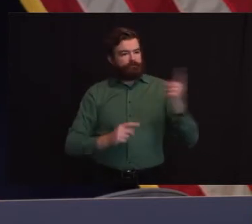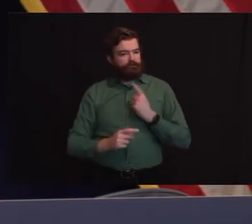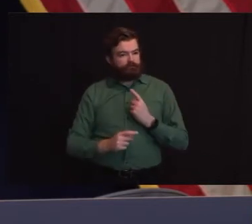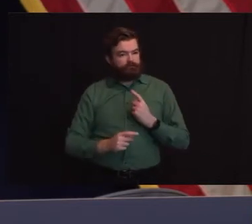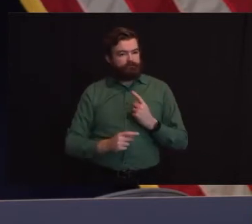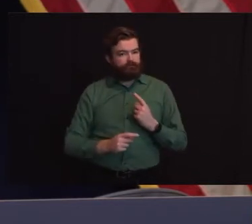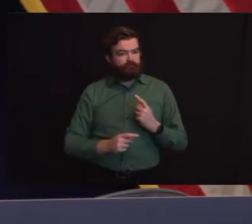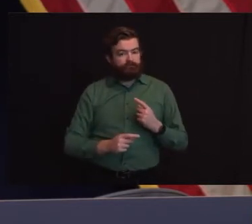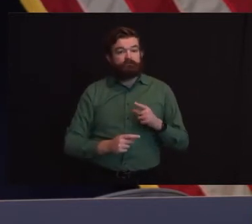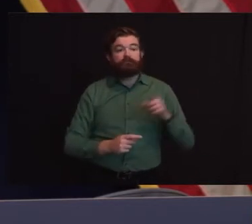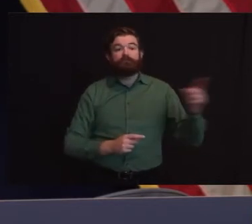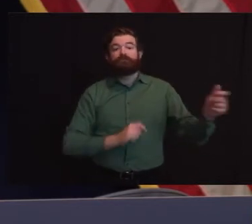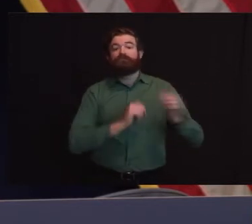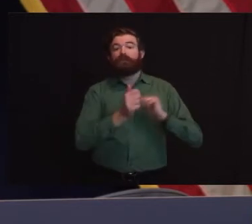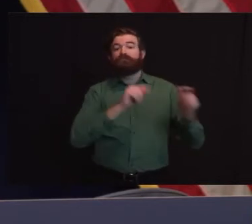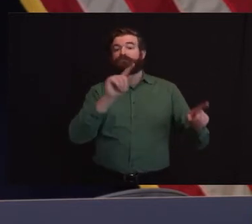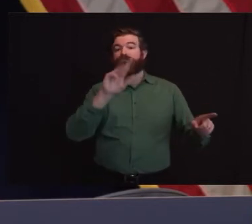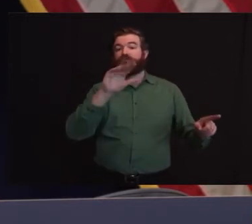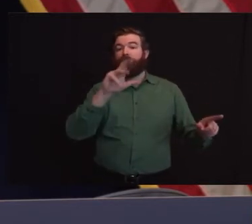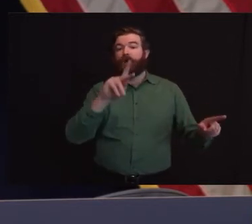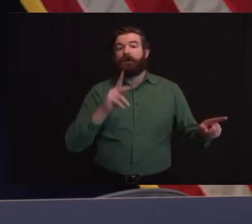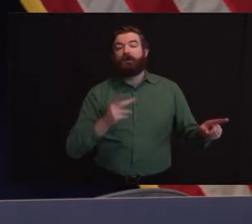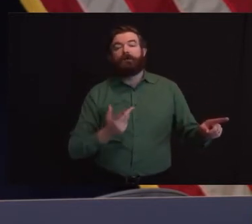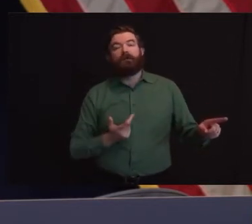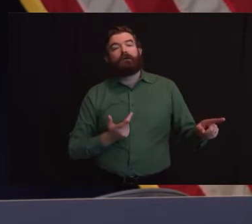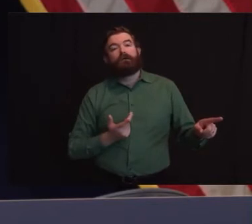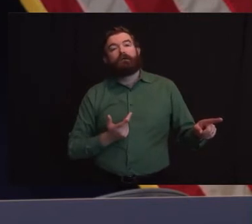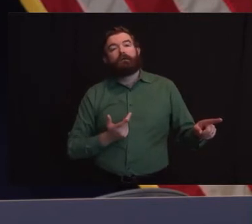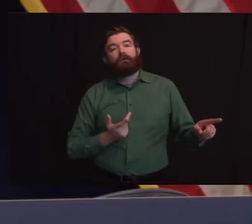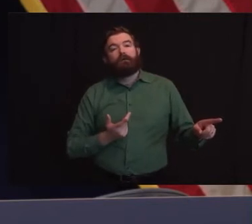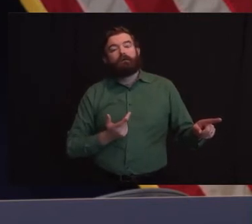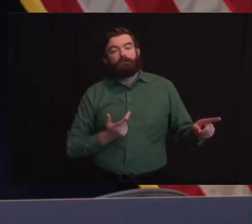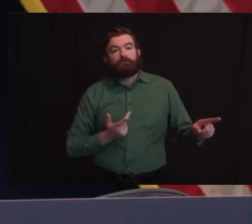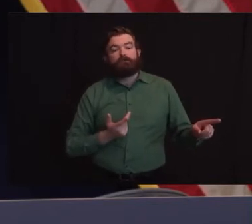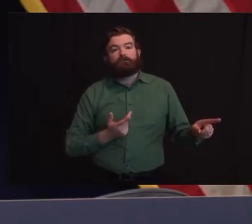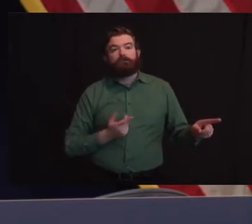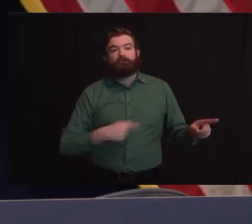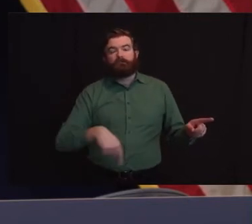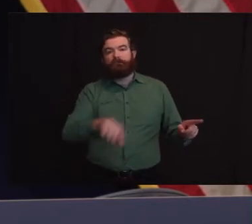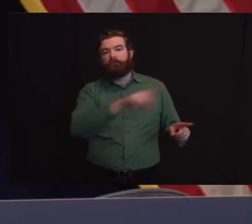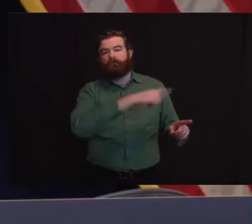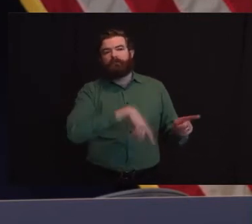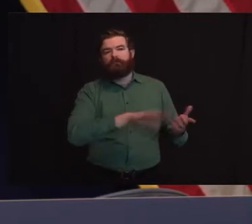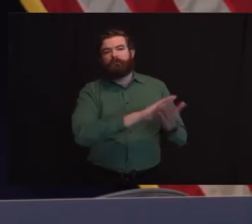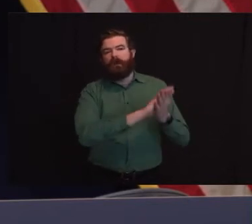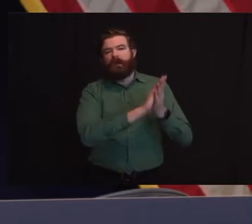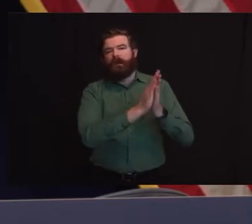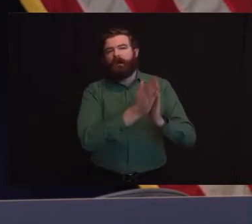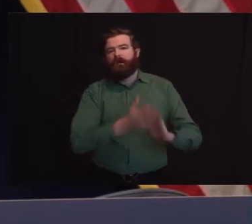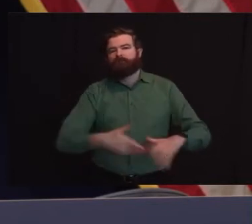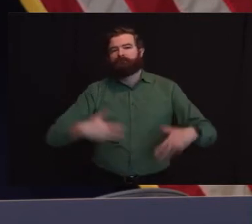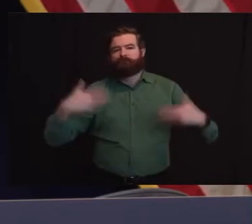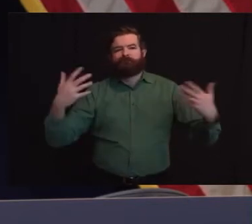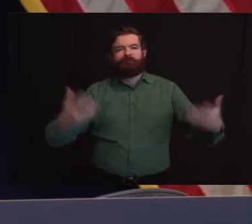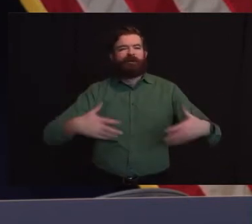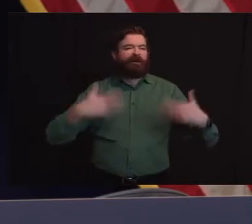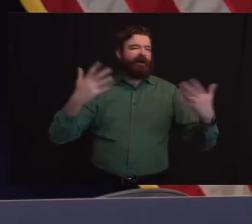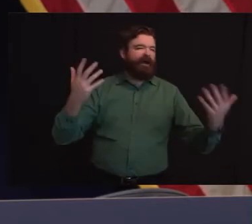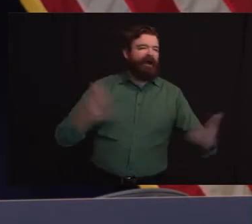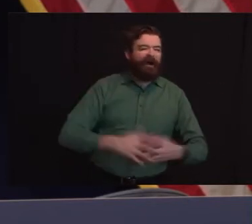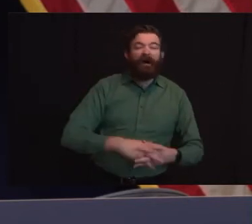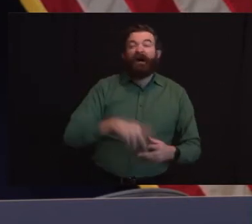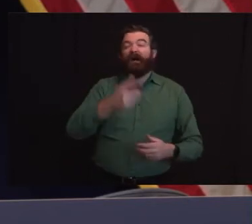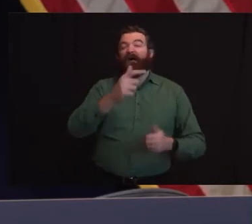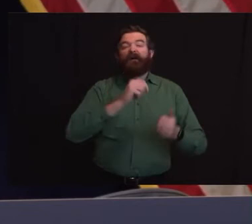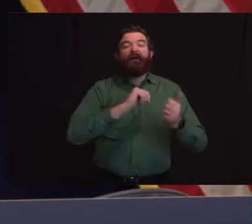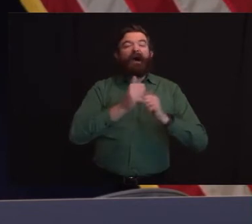And I thought that the metaphor and the symbolism, I likened it. I think we're on the back stretch, hoping to get to the home stretch, and certainly